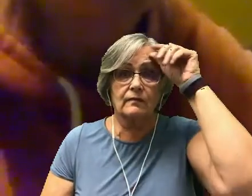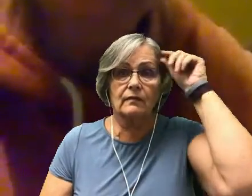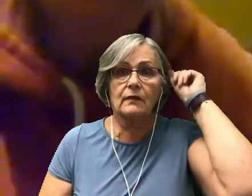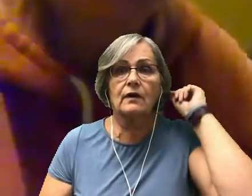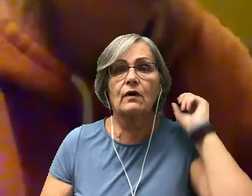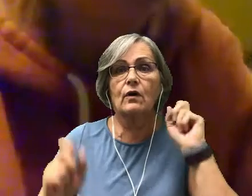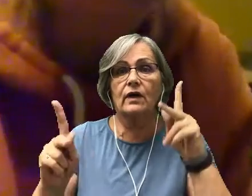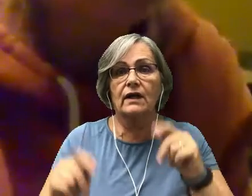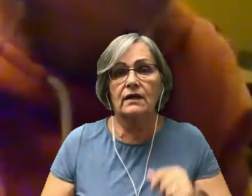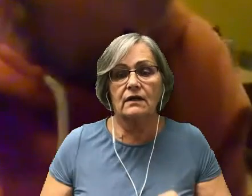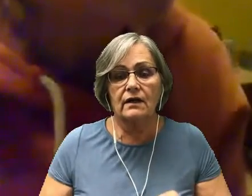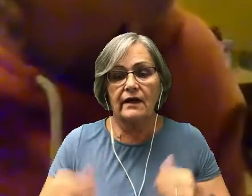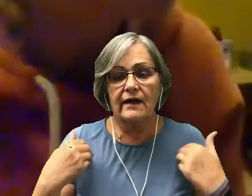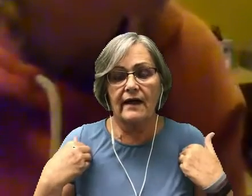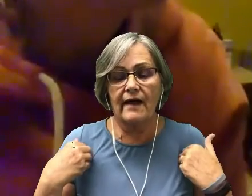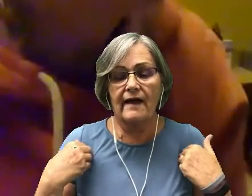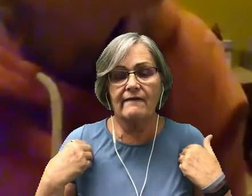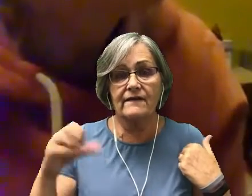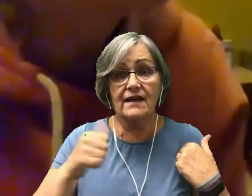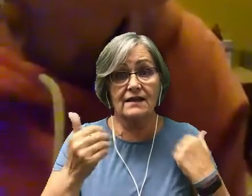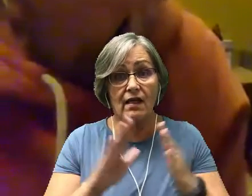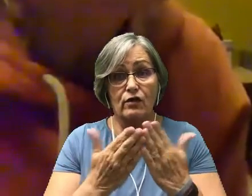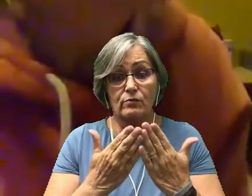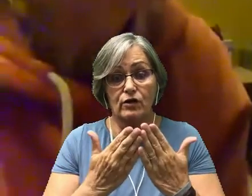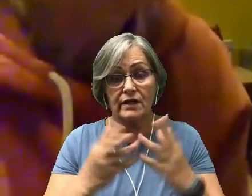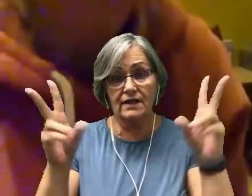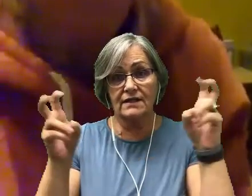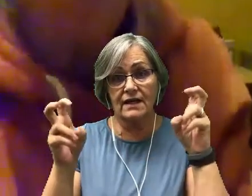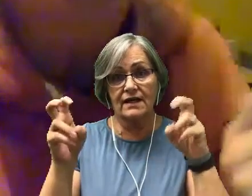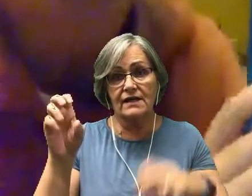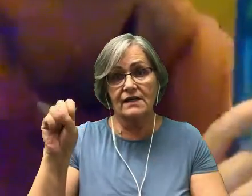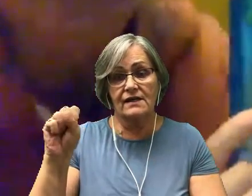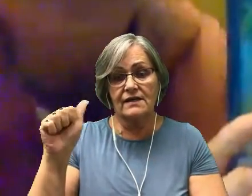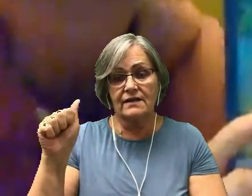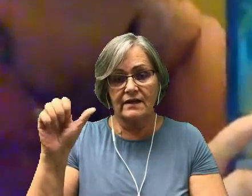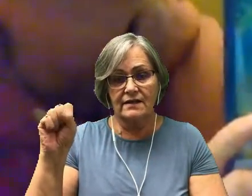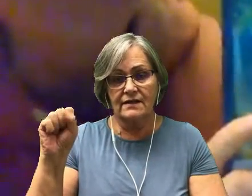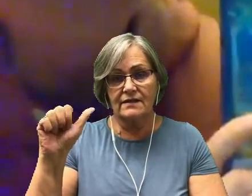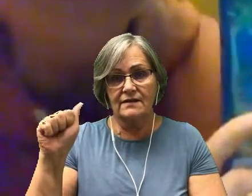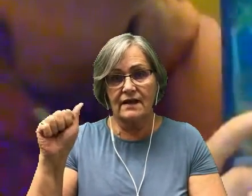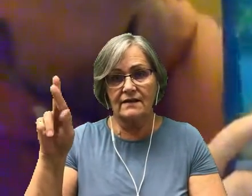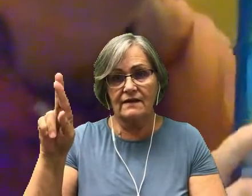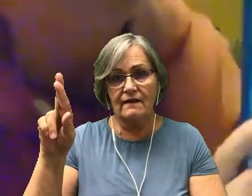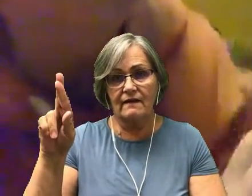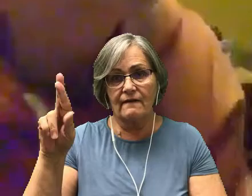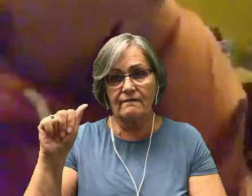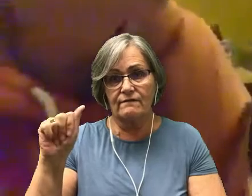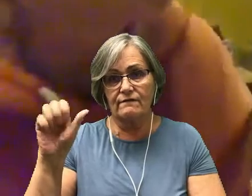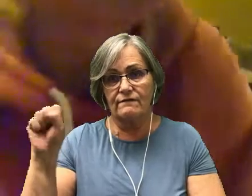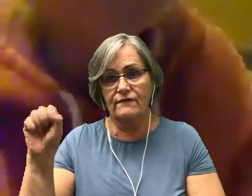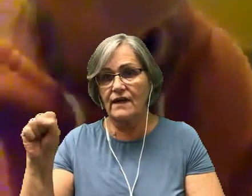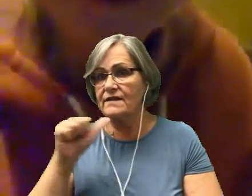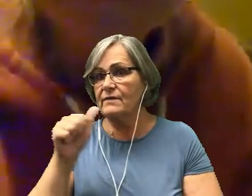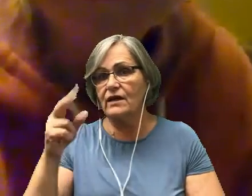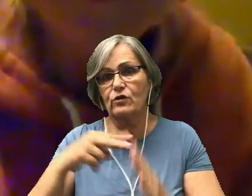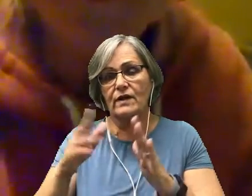nonfiction. All right. I have another book, and this one is called Sassafras. And